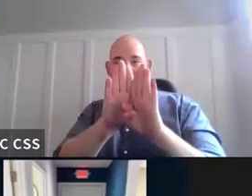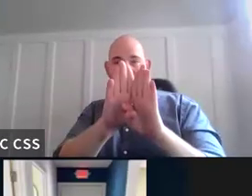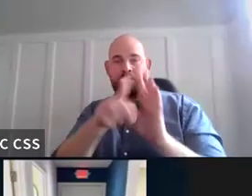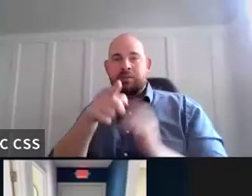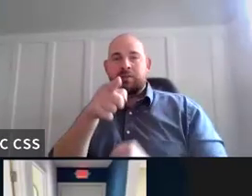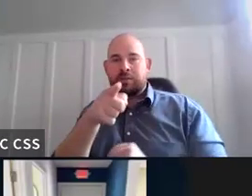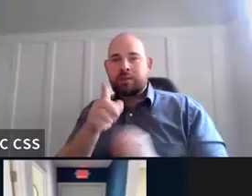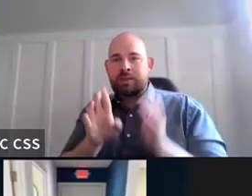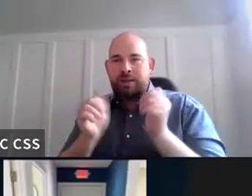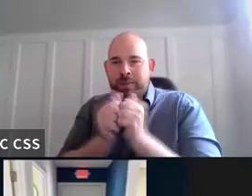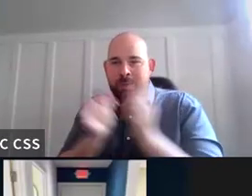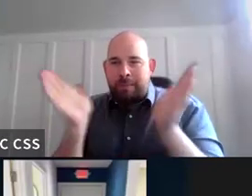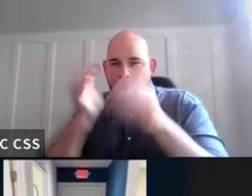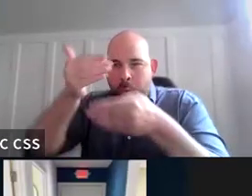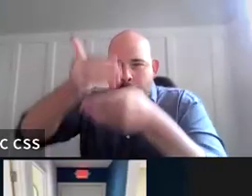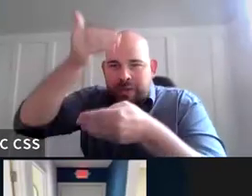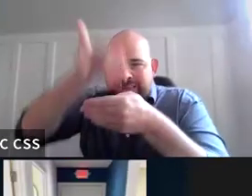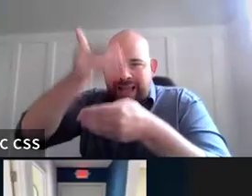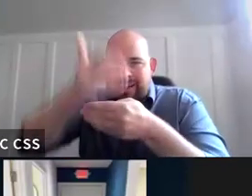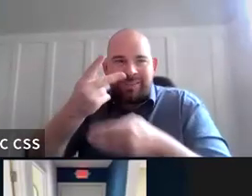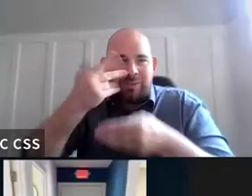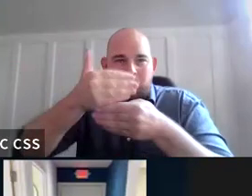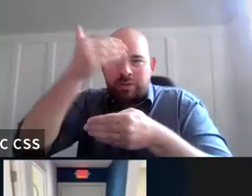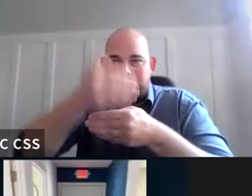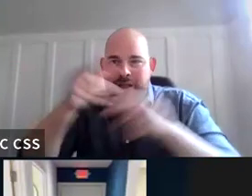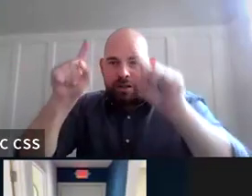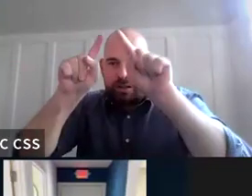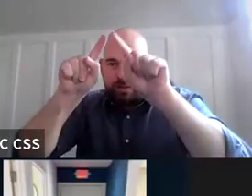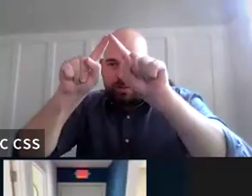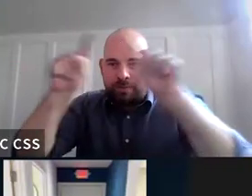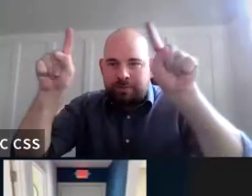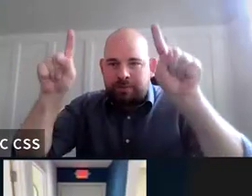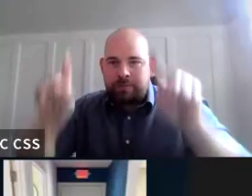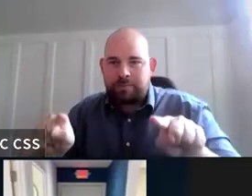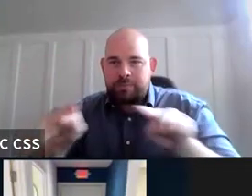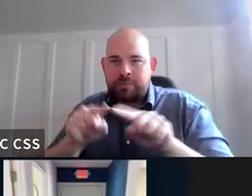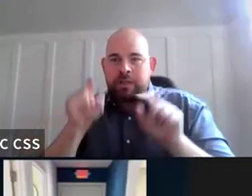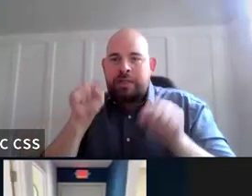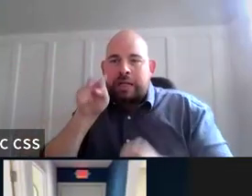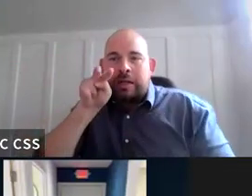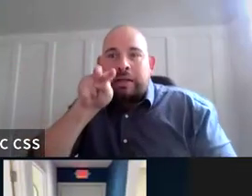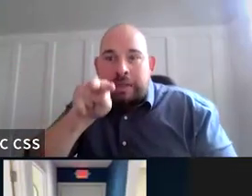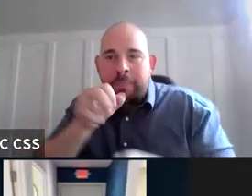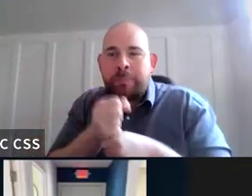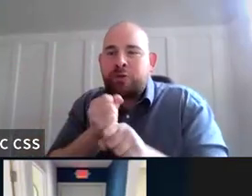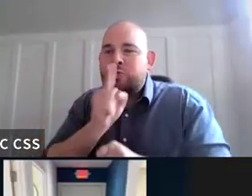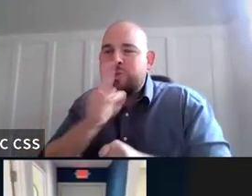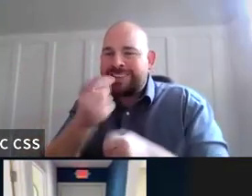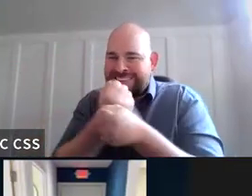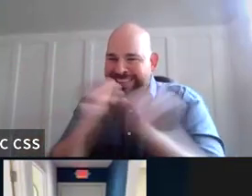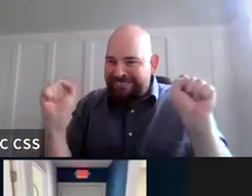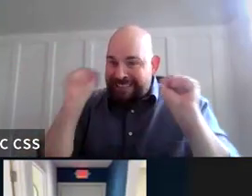there would be some sort of alert that would let you know. But if you're in an environment where, you aren't able